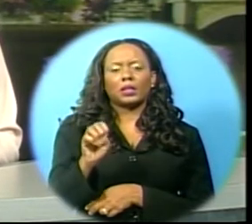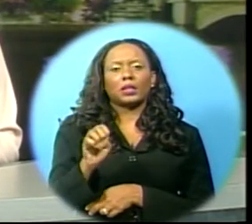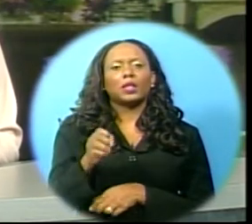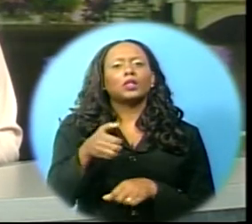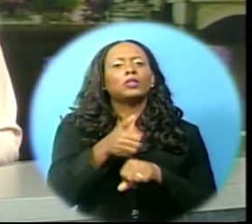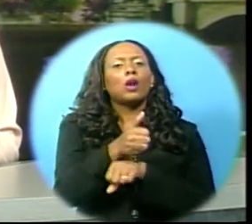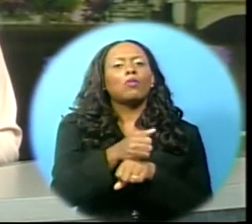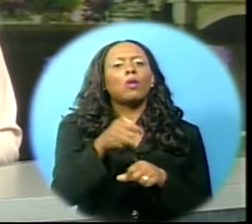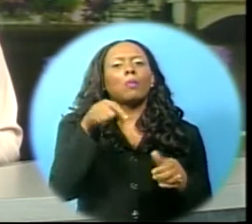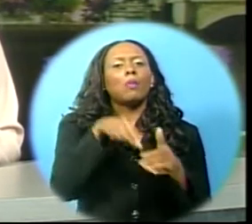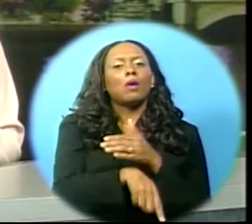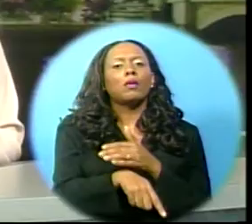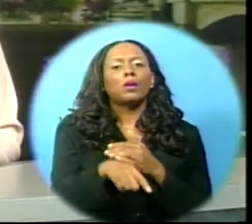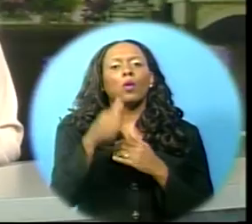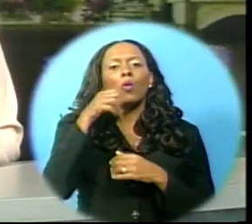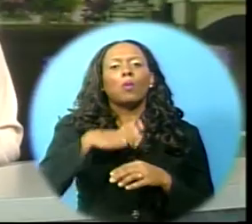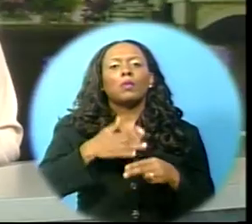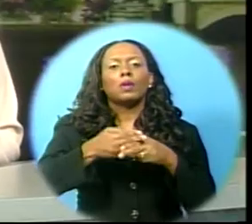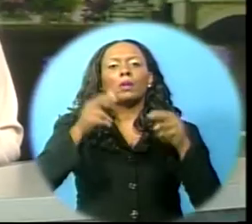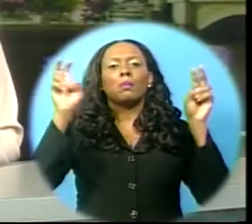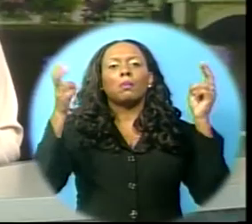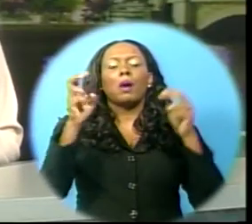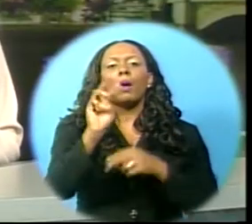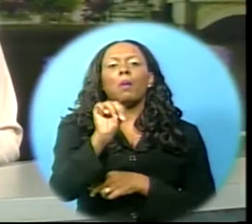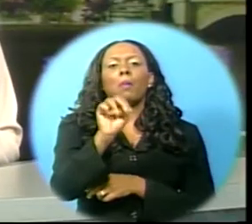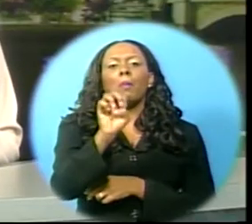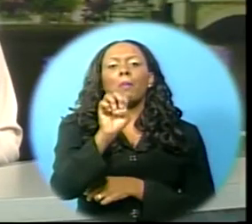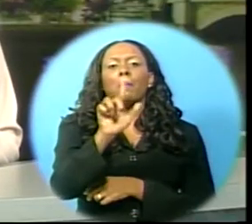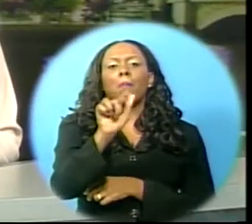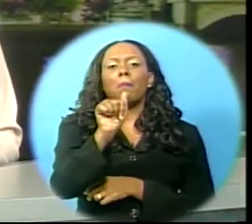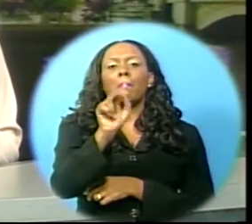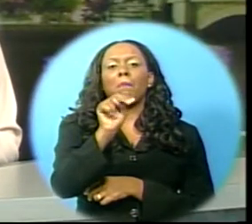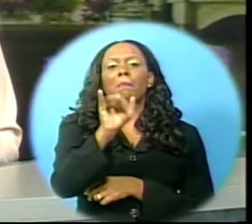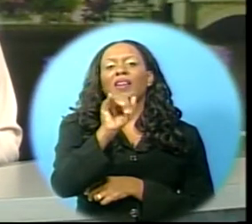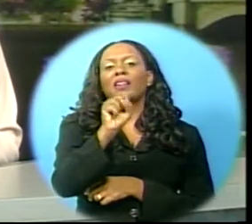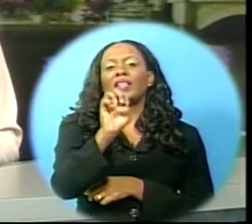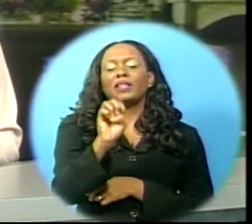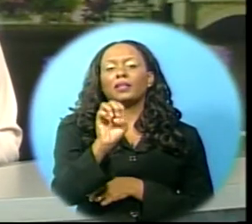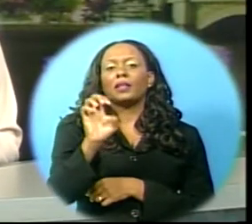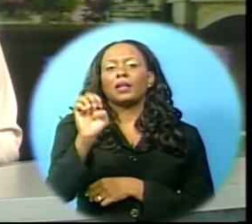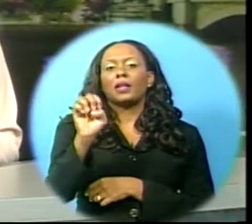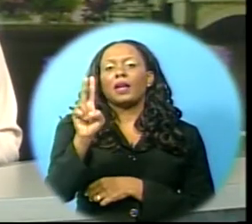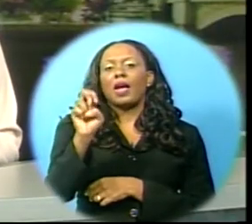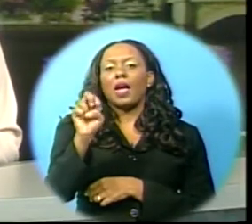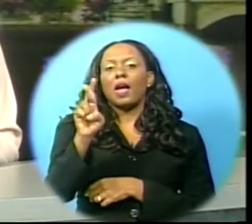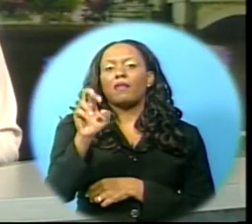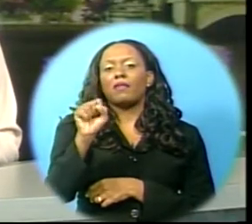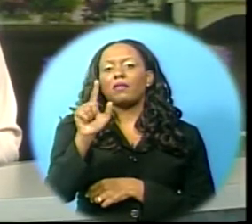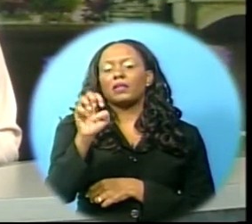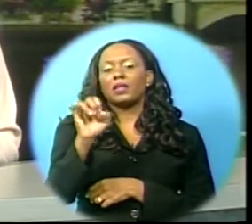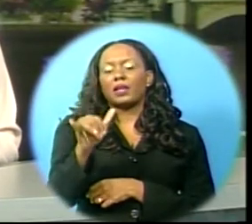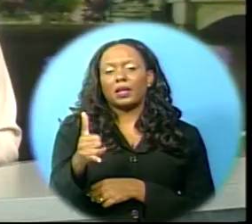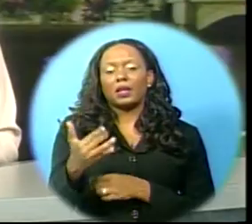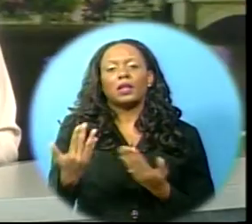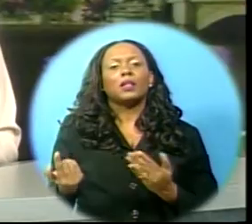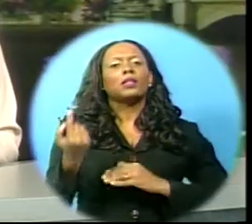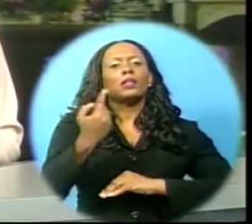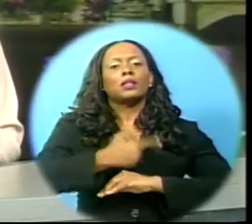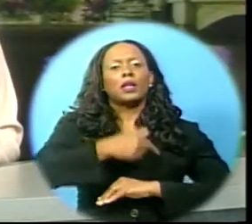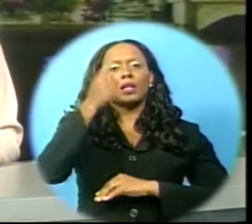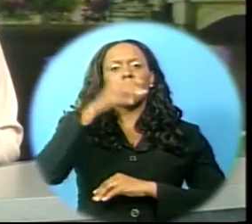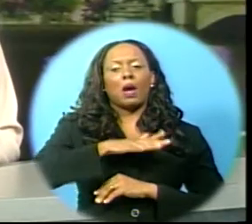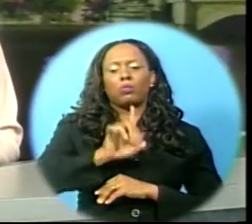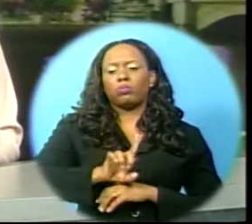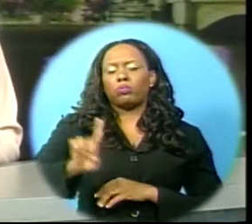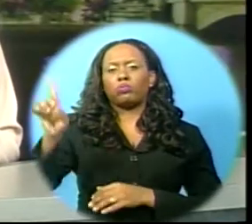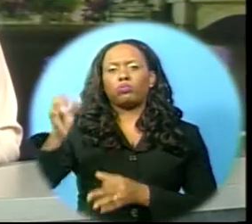of Melanie Eversley. Police say Baptiste, who appeared before Magistrate Laurie Ann Smith-Bovell in the District B Magistrates Court,